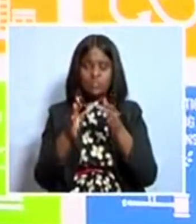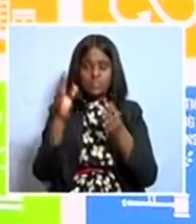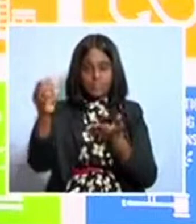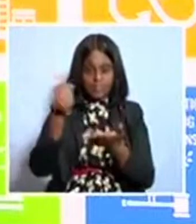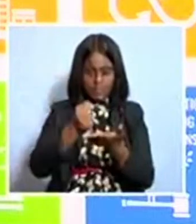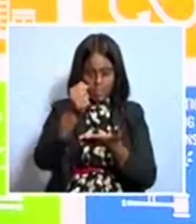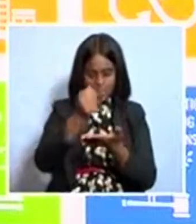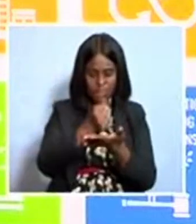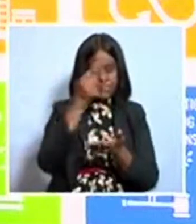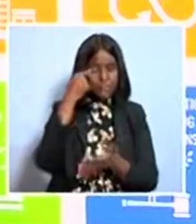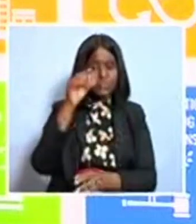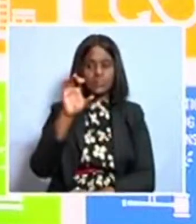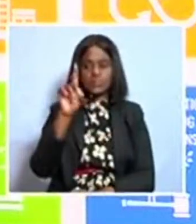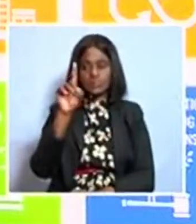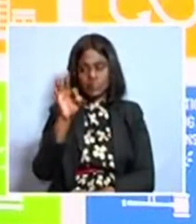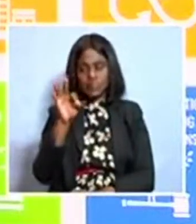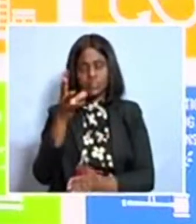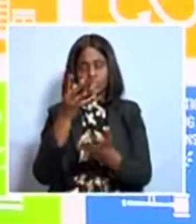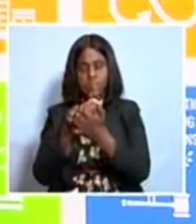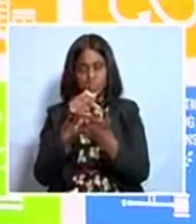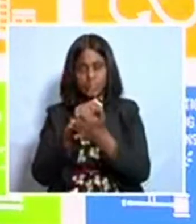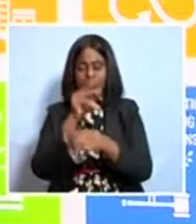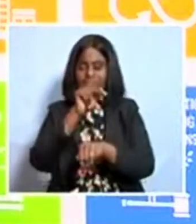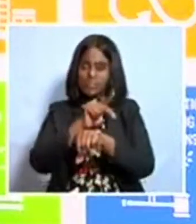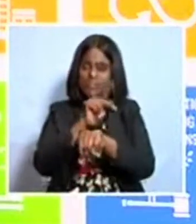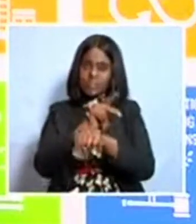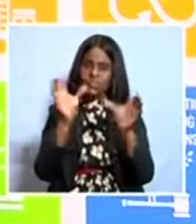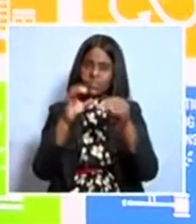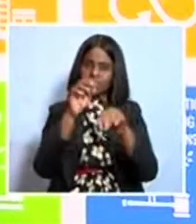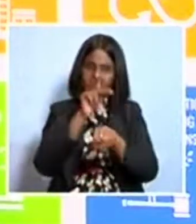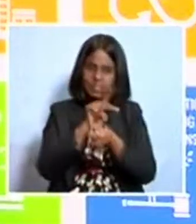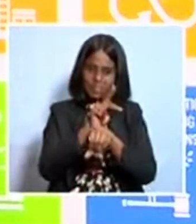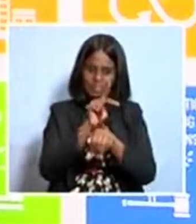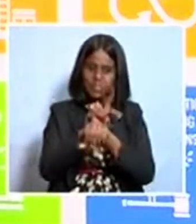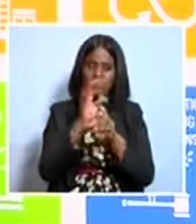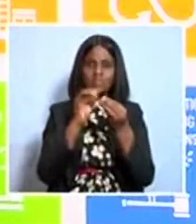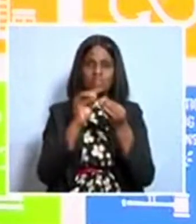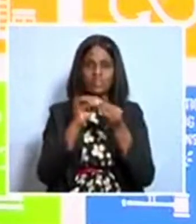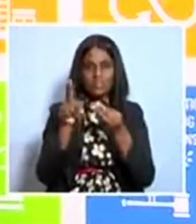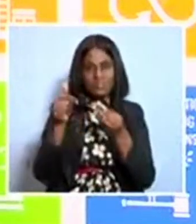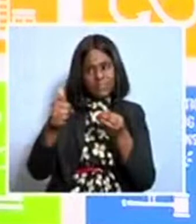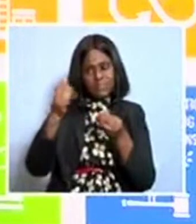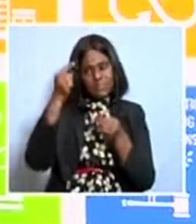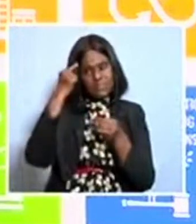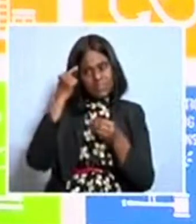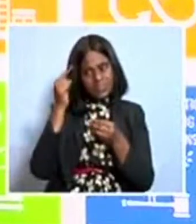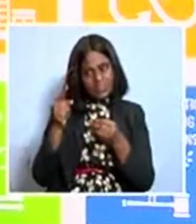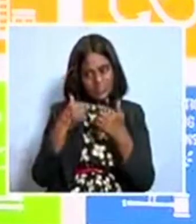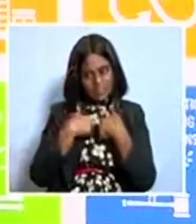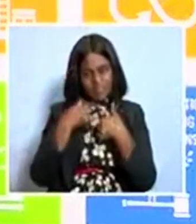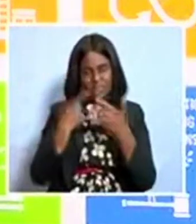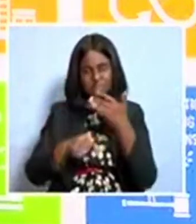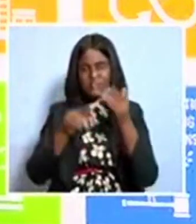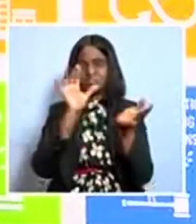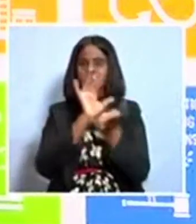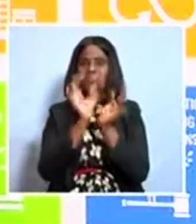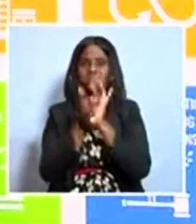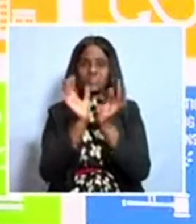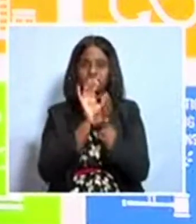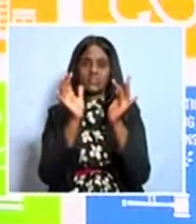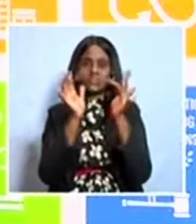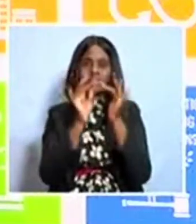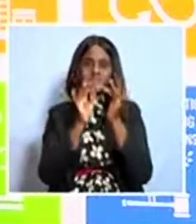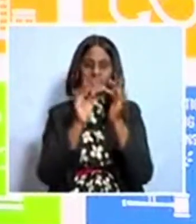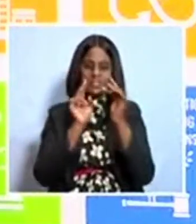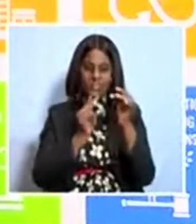engaged for CDF capital projects, community projects rather, government has gone digital. So